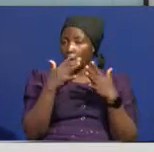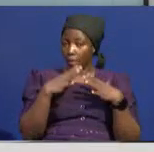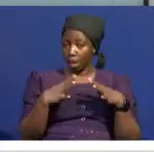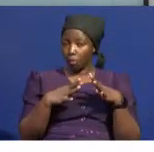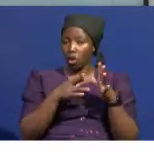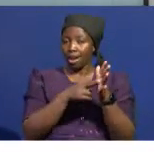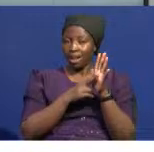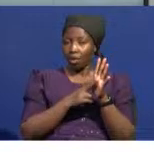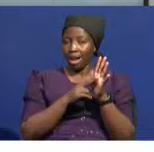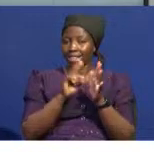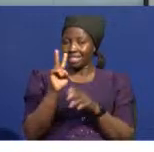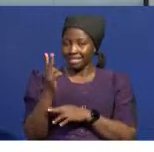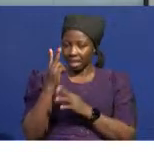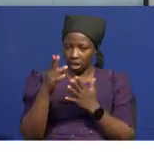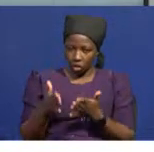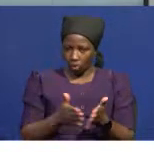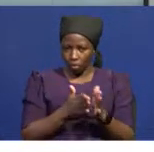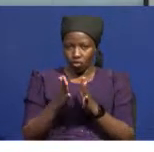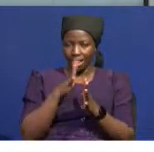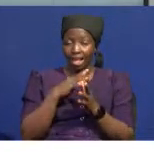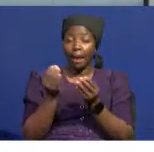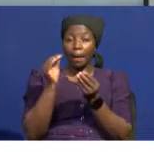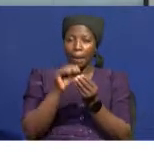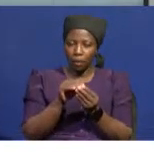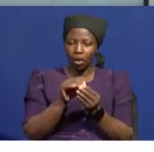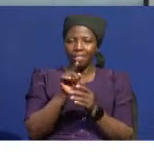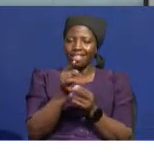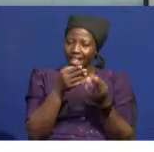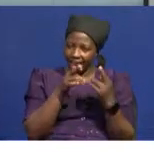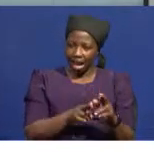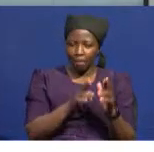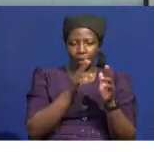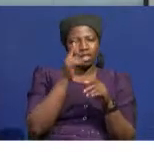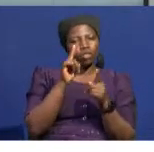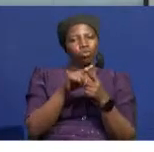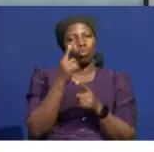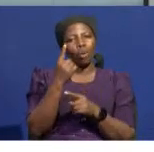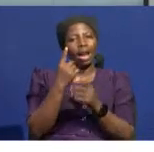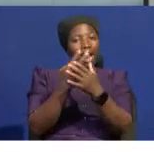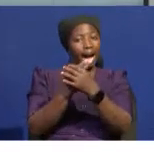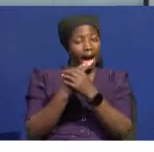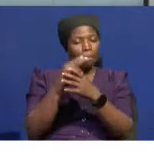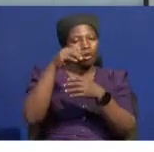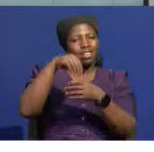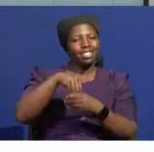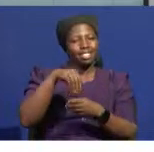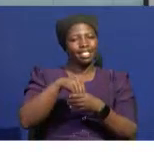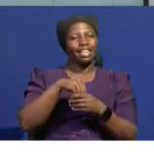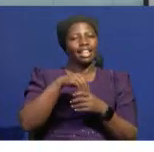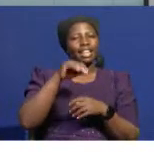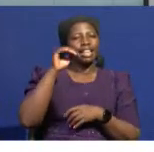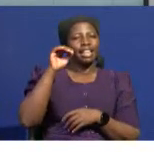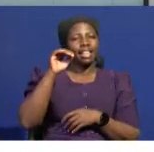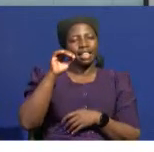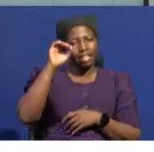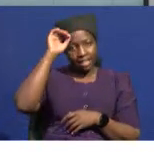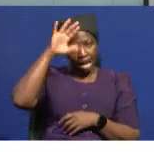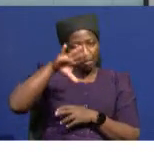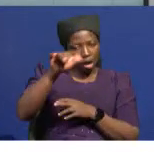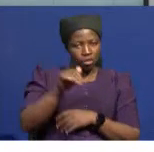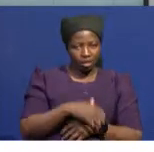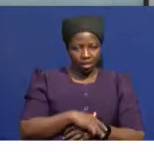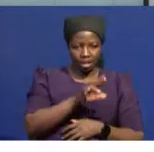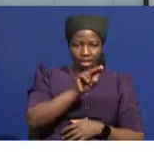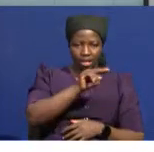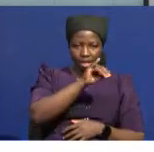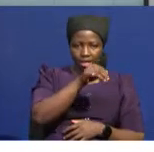chance and more. And that is the case for one couple in Githunguri sub-county, Kiambu County. Fidelis Njeri and